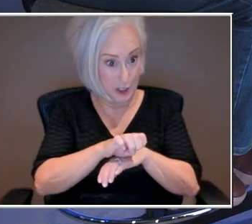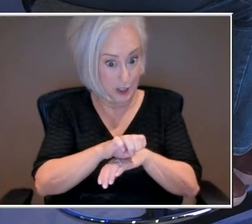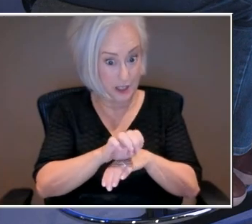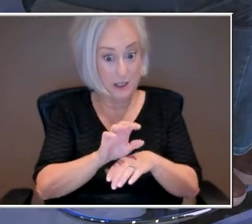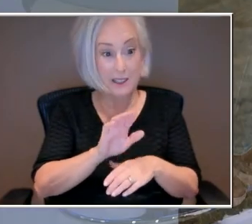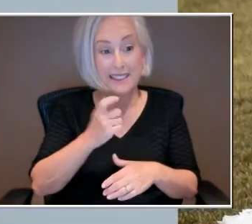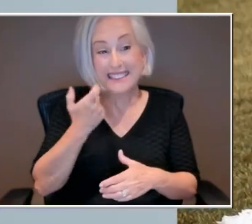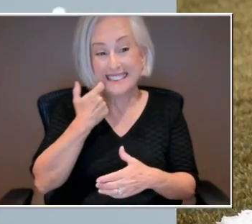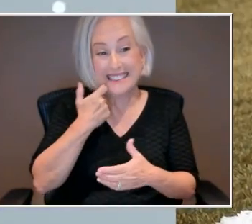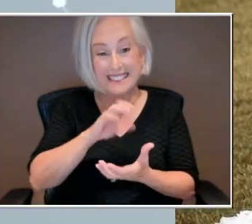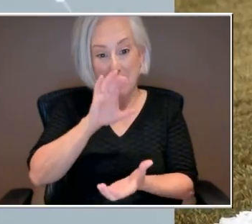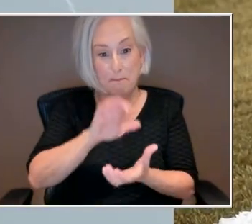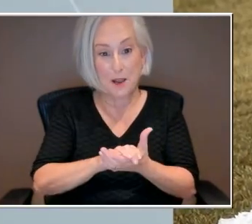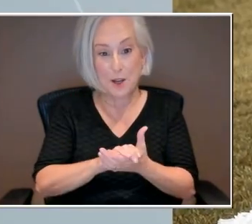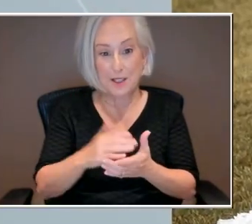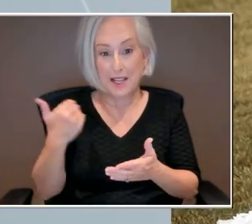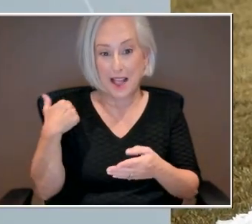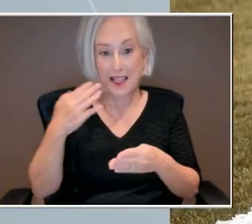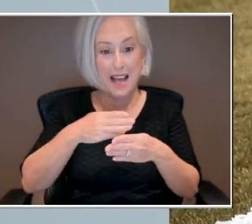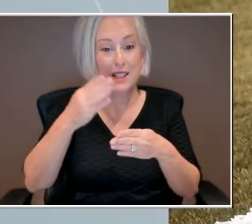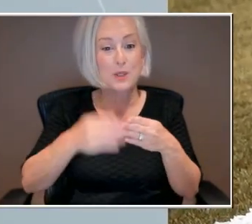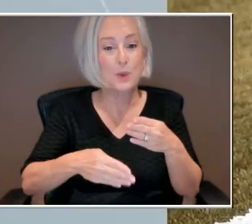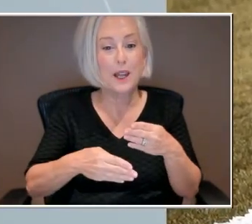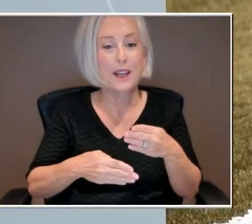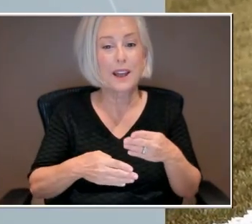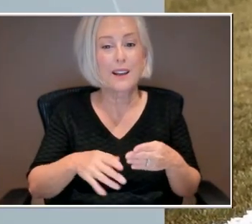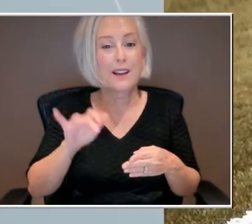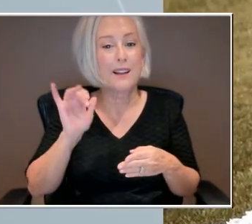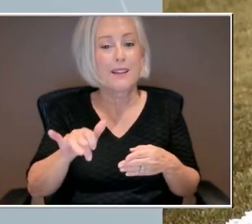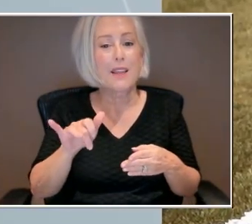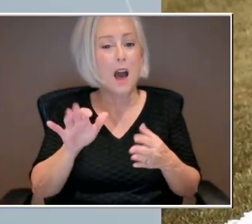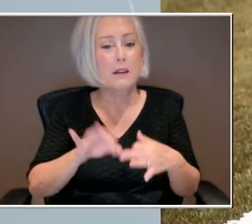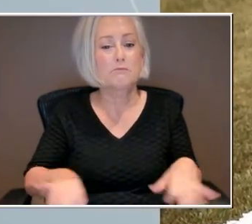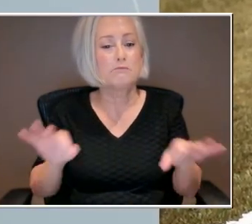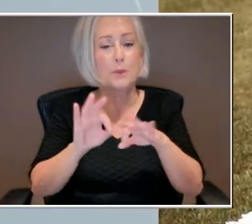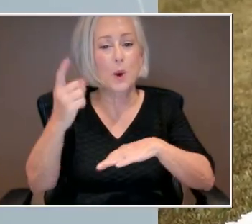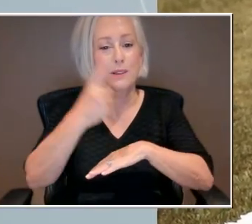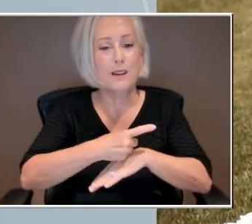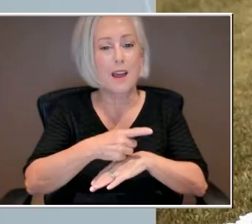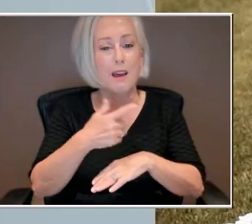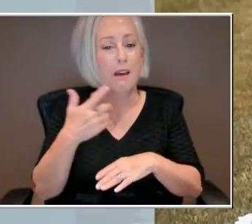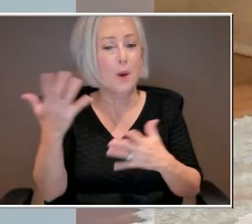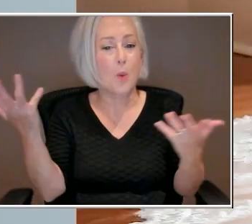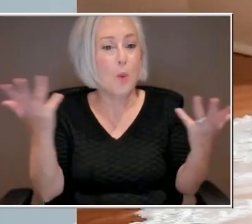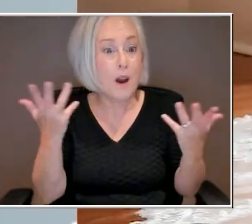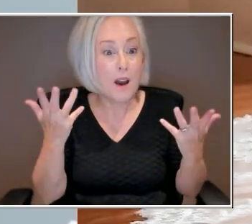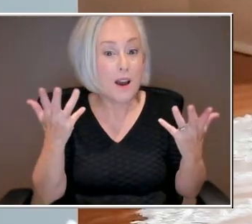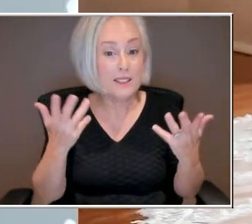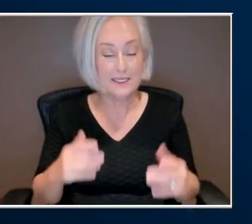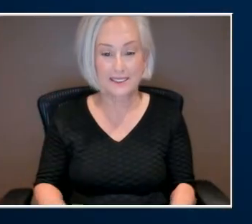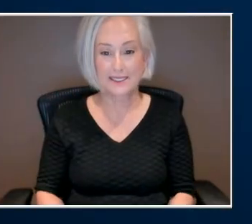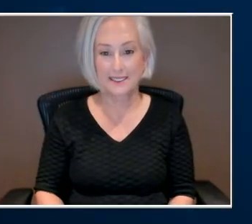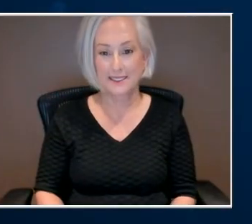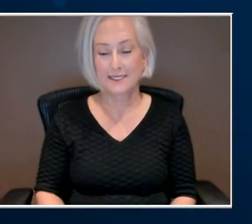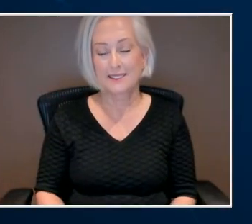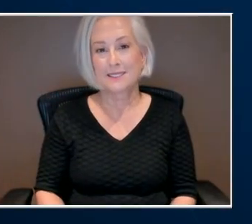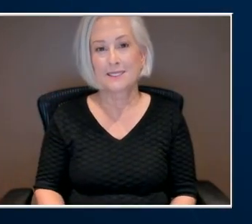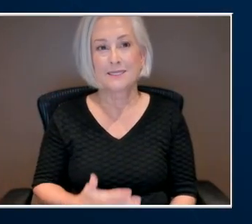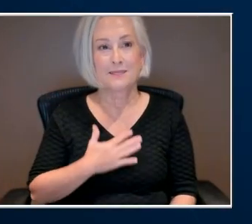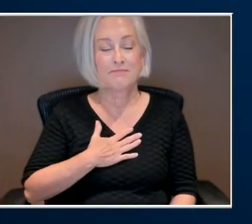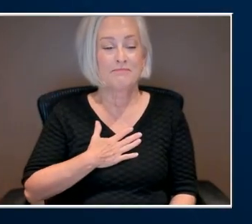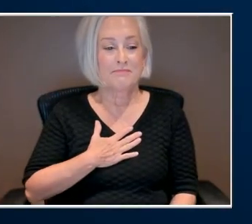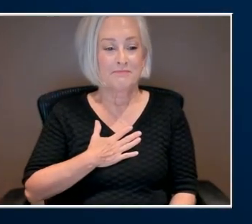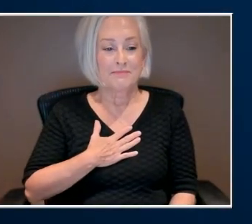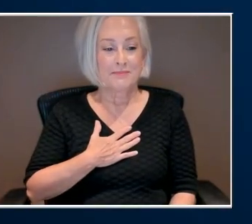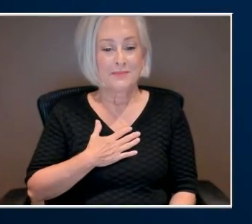last weekend. Yes. What was this big milestone like for you? It was a very actually